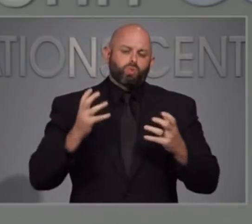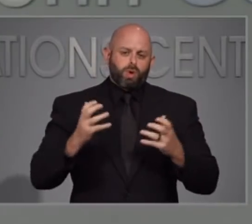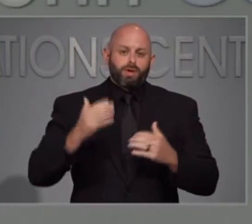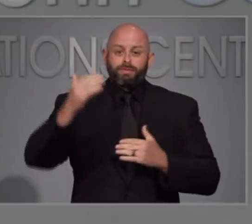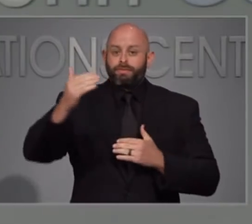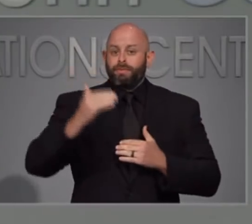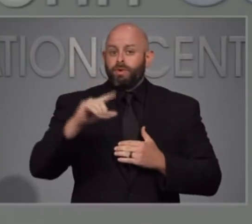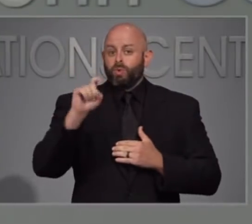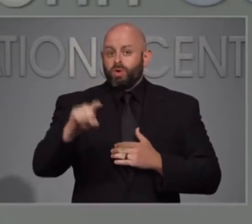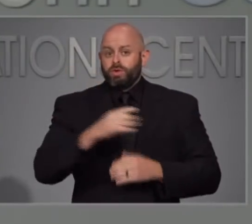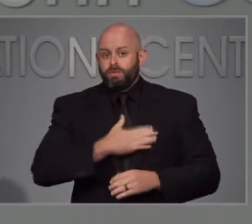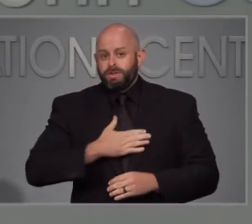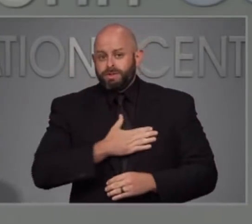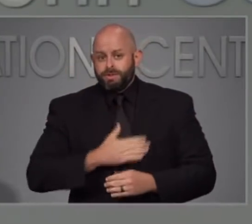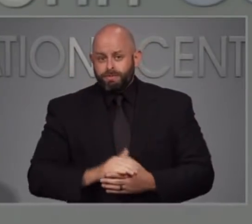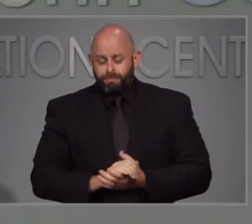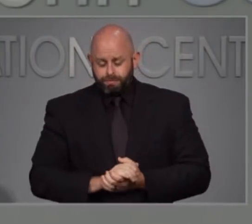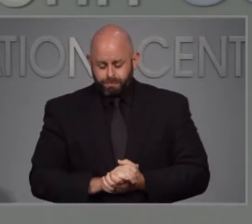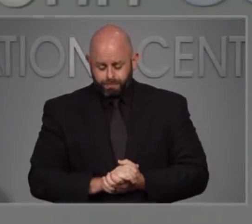question, please.